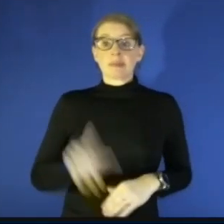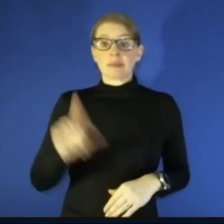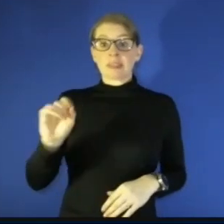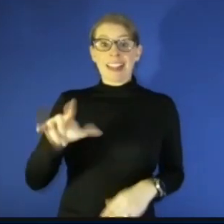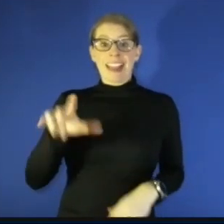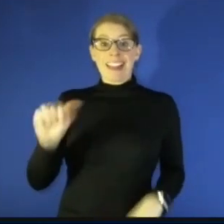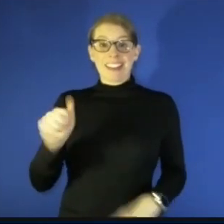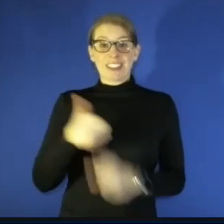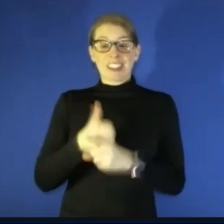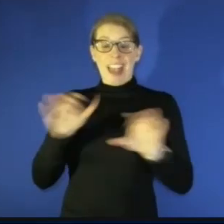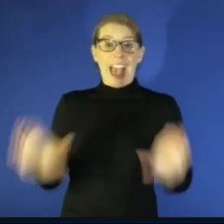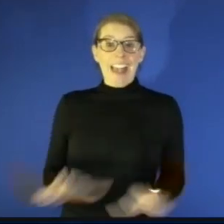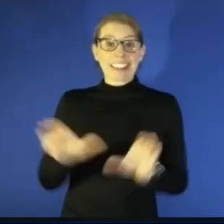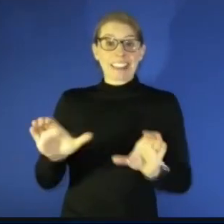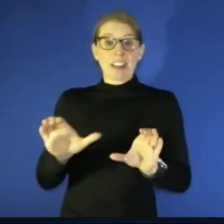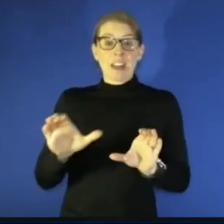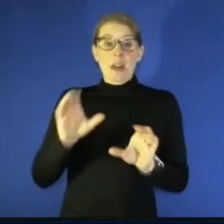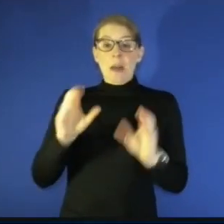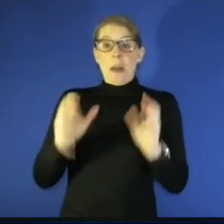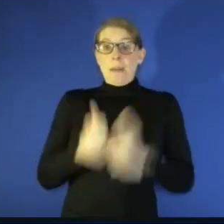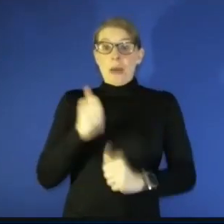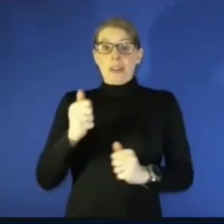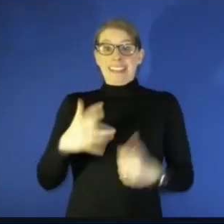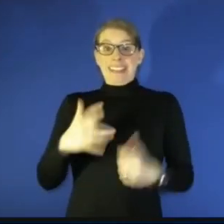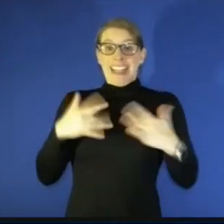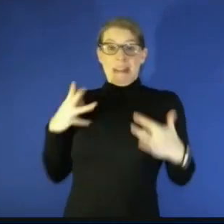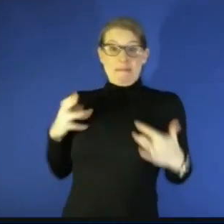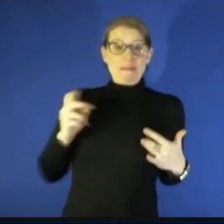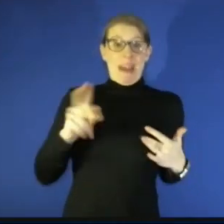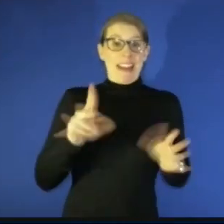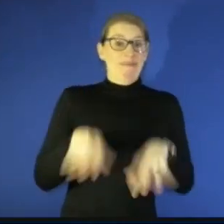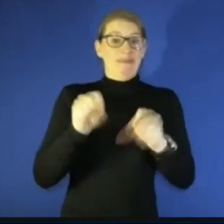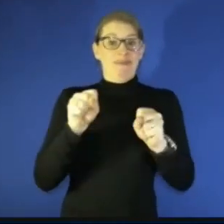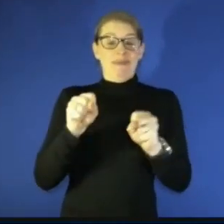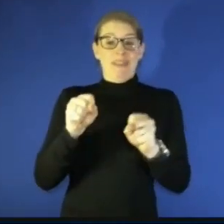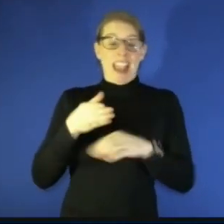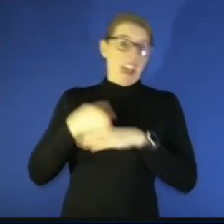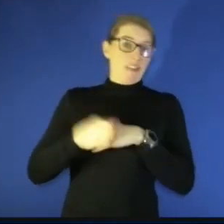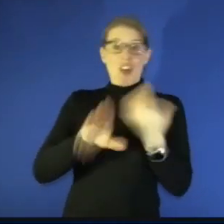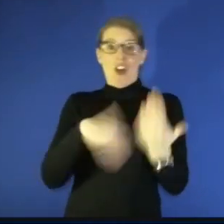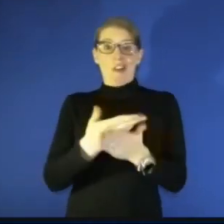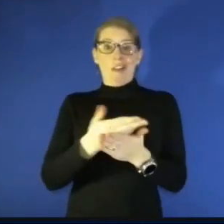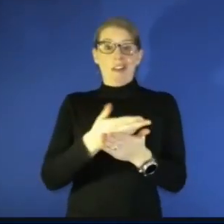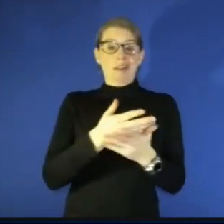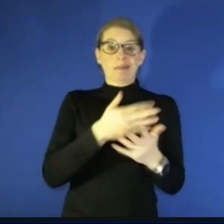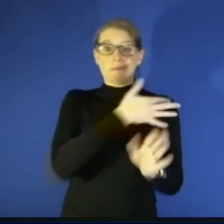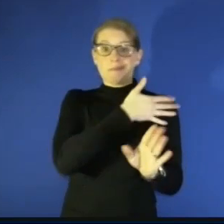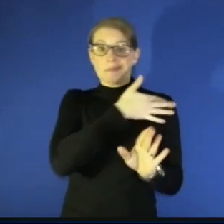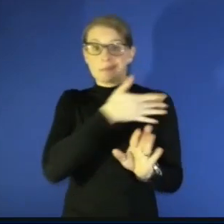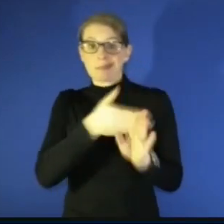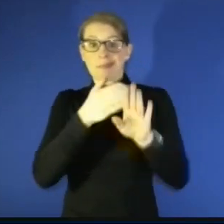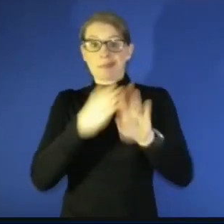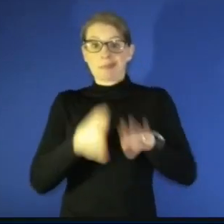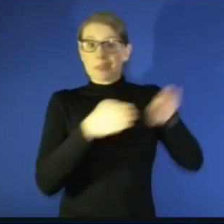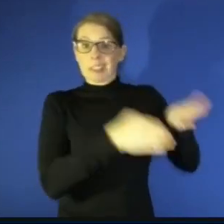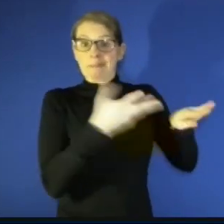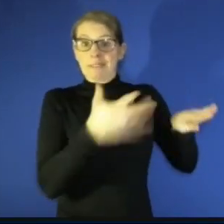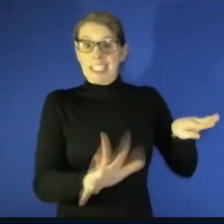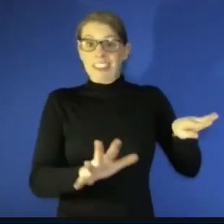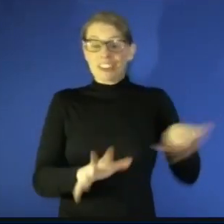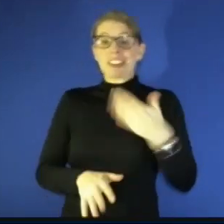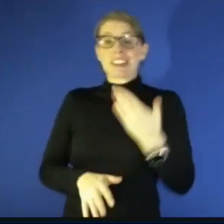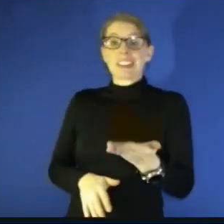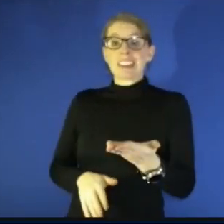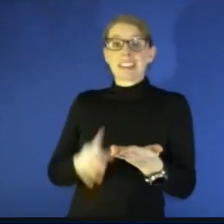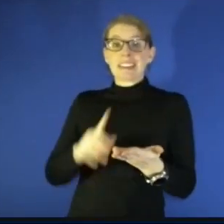thing you were most excited to get back to doing after all of this was behind you? What did you miss the most?